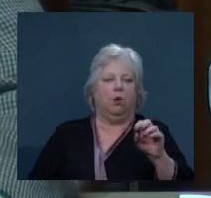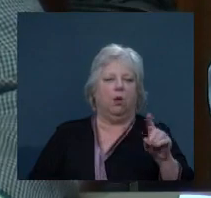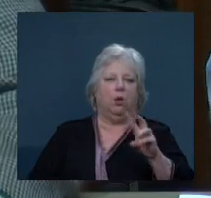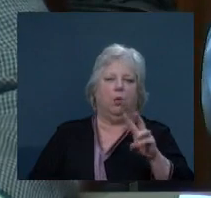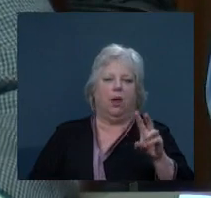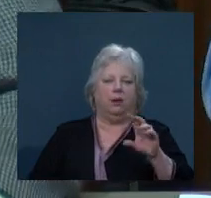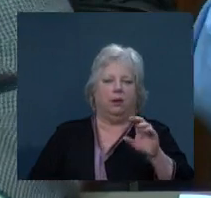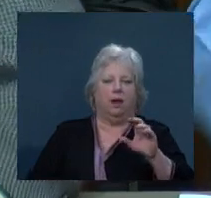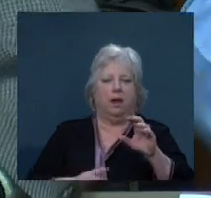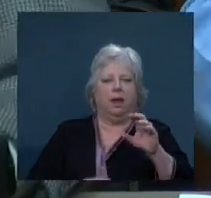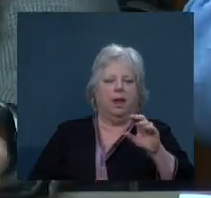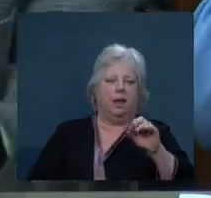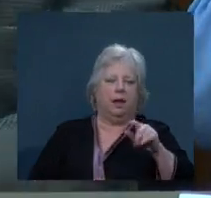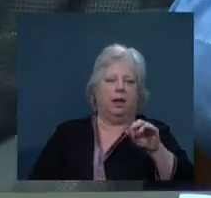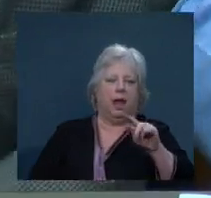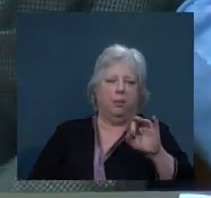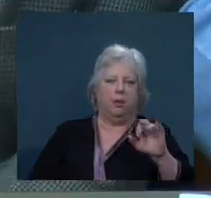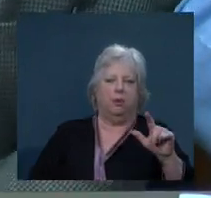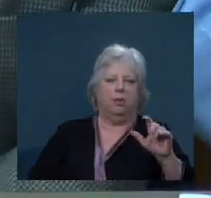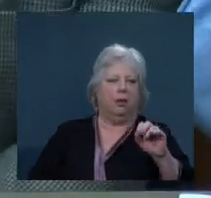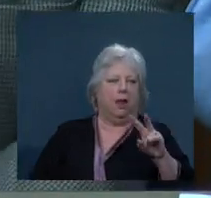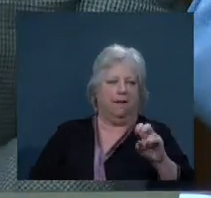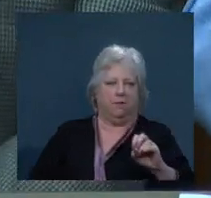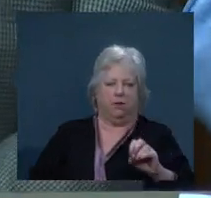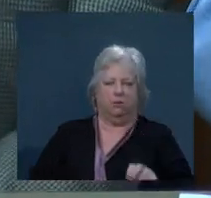Capitol Avenue.